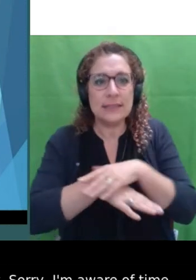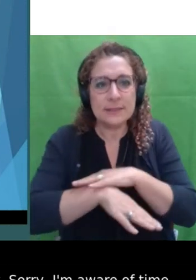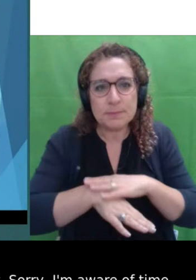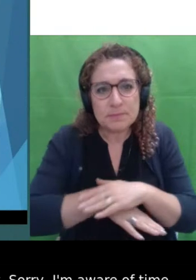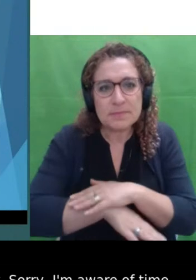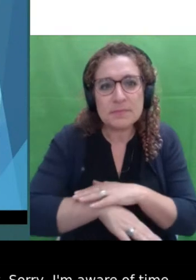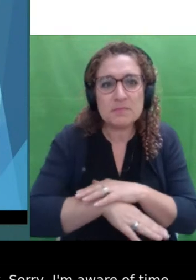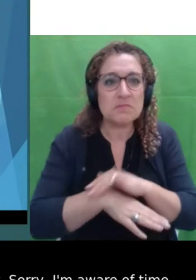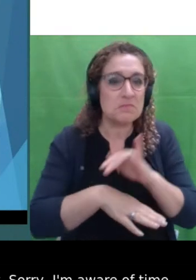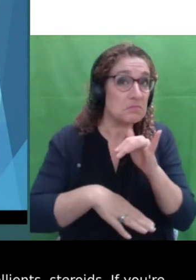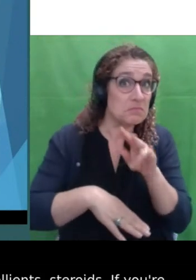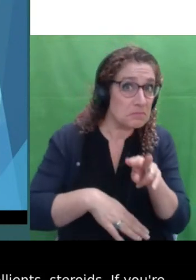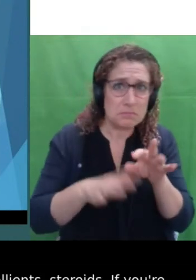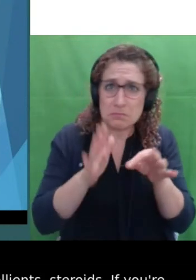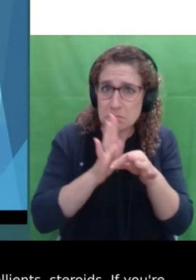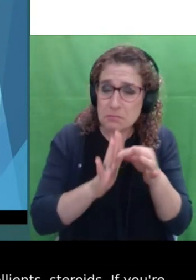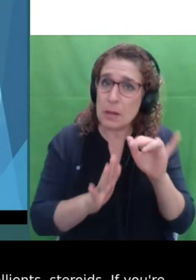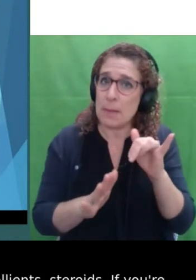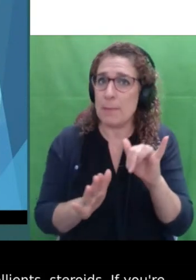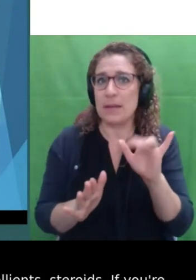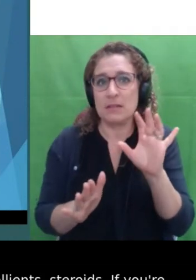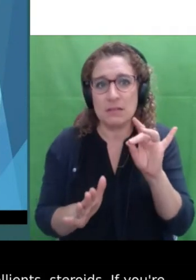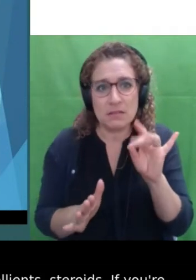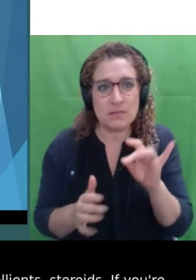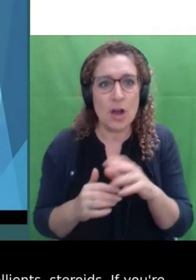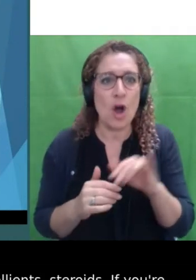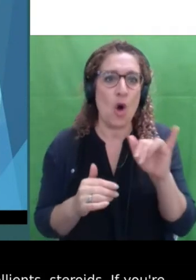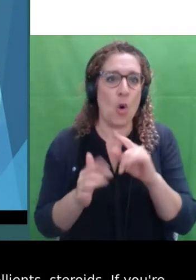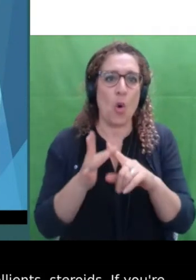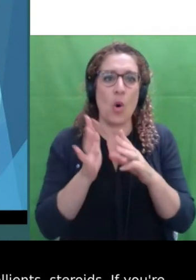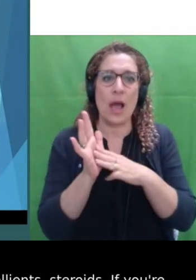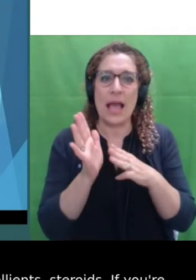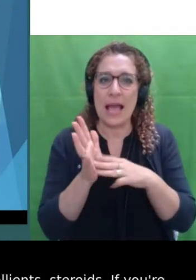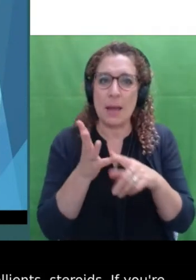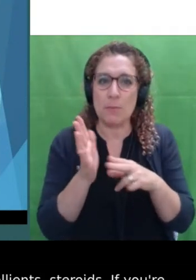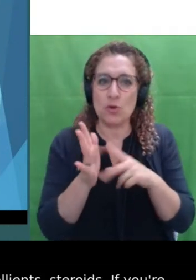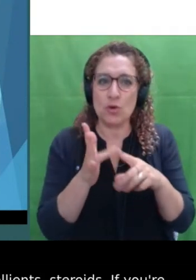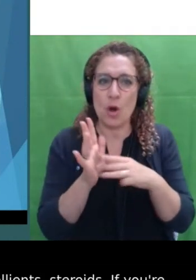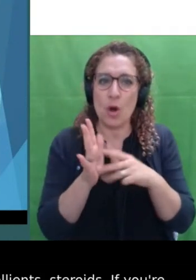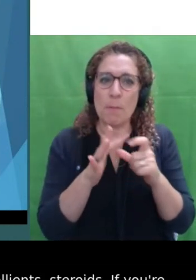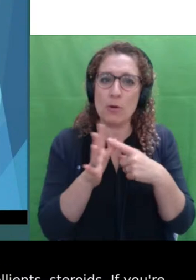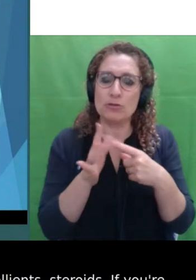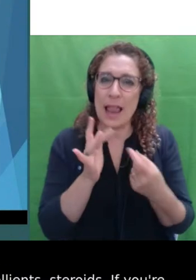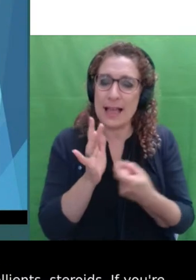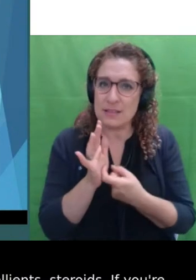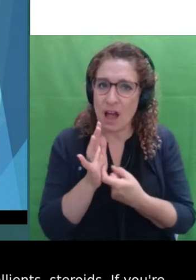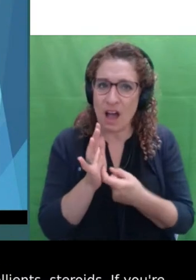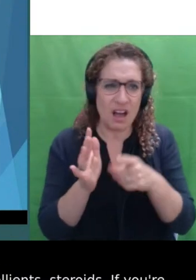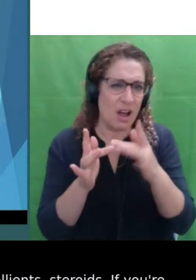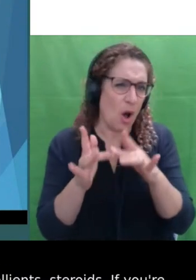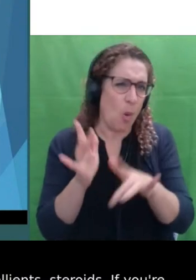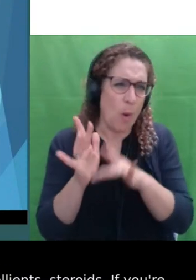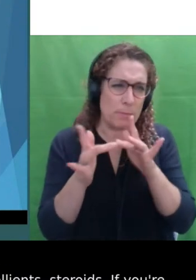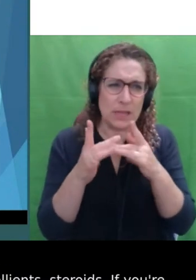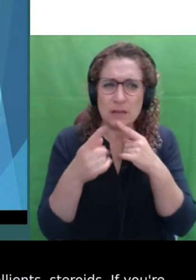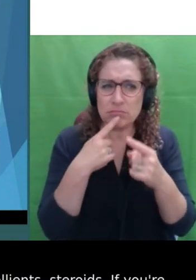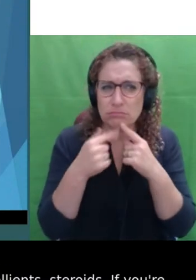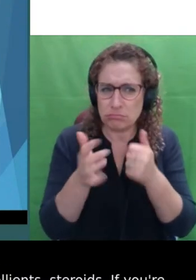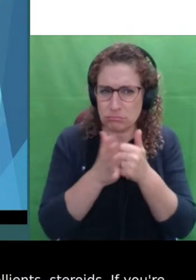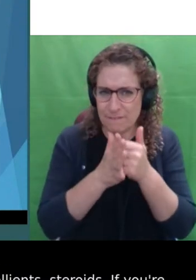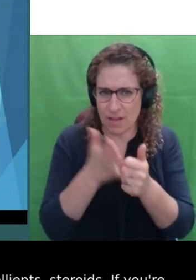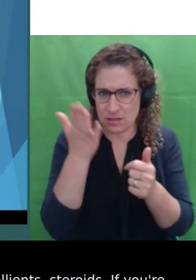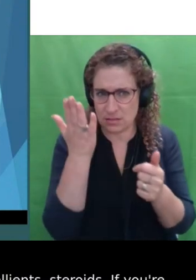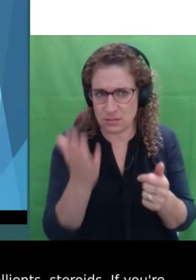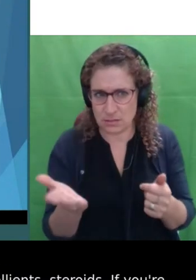if no response consider immunomodulators here's some website for referral and for guidance and patient information